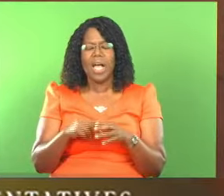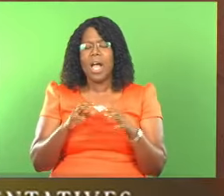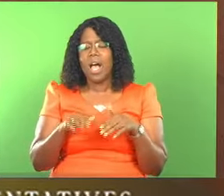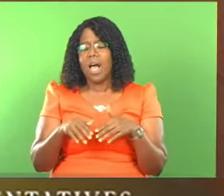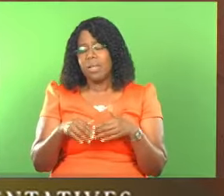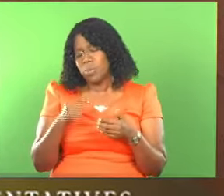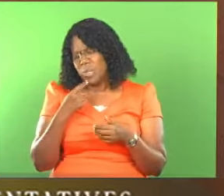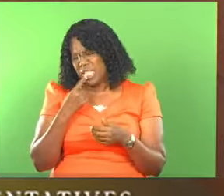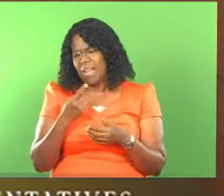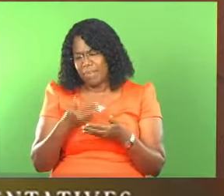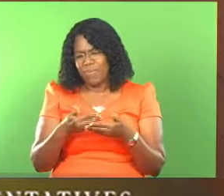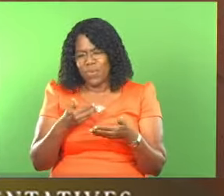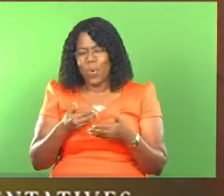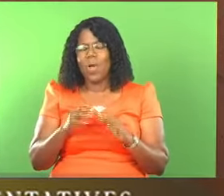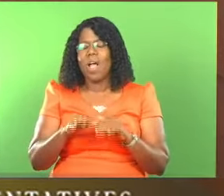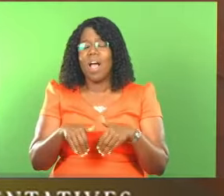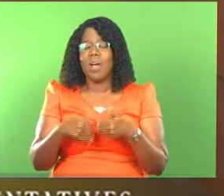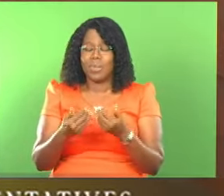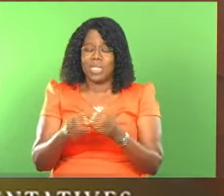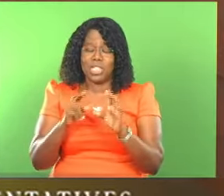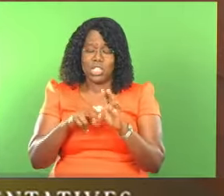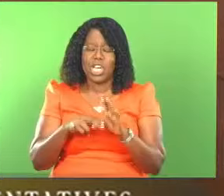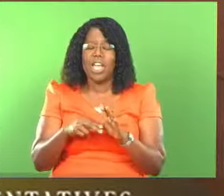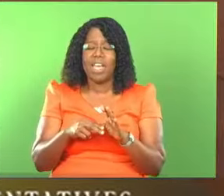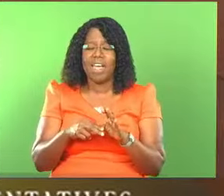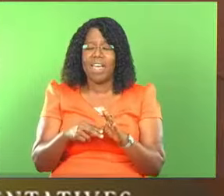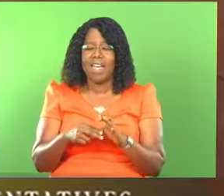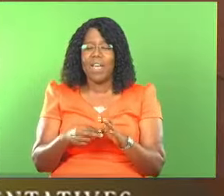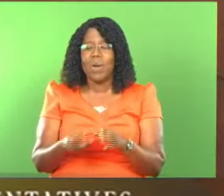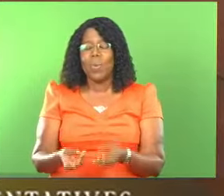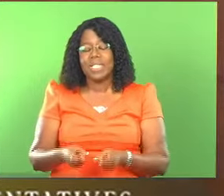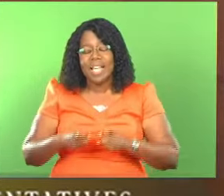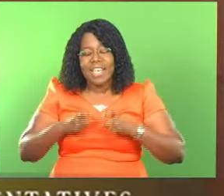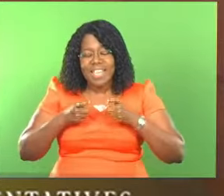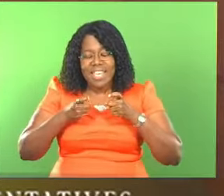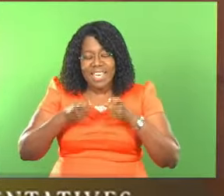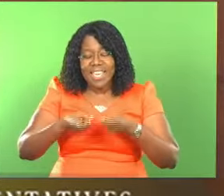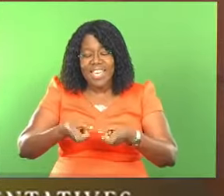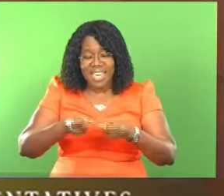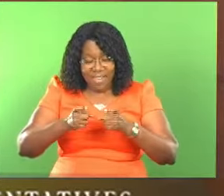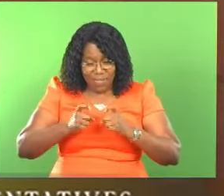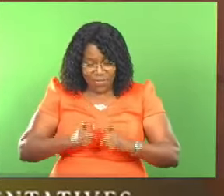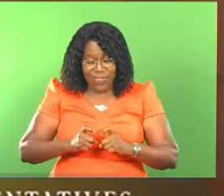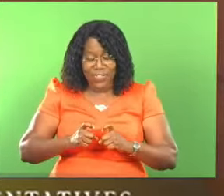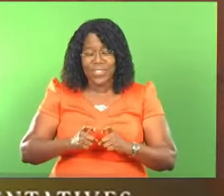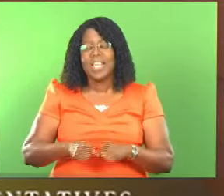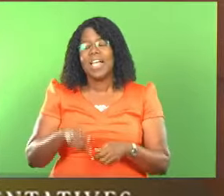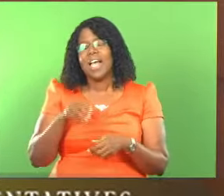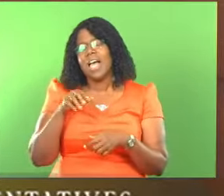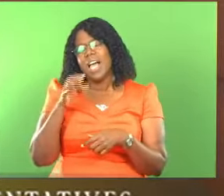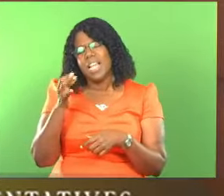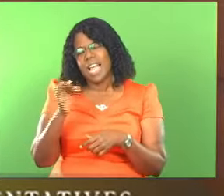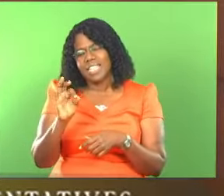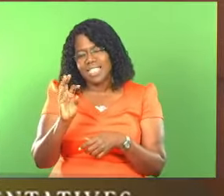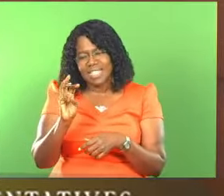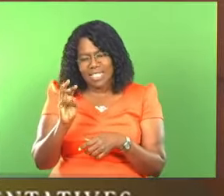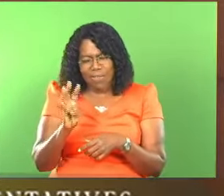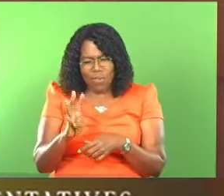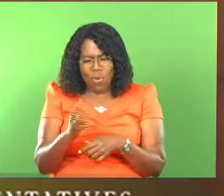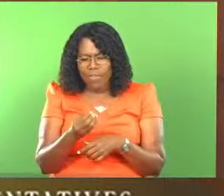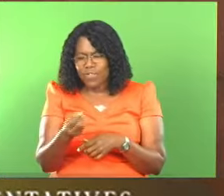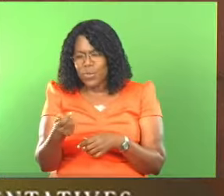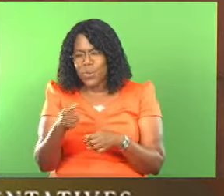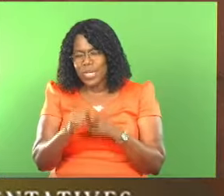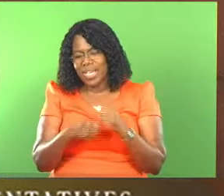Tobago in 1968, only a few years after our independence. And that description that Honorable